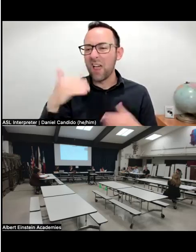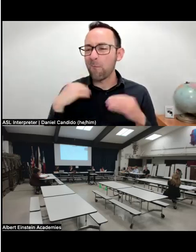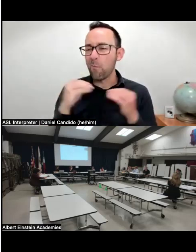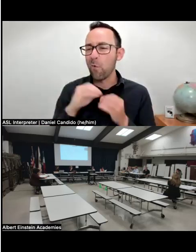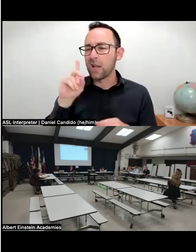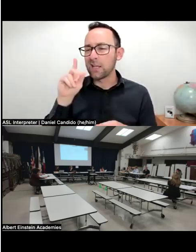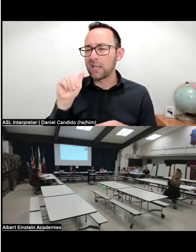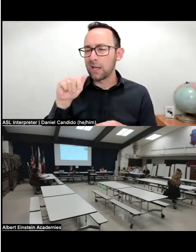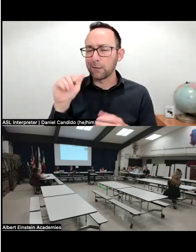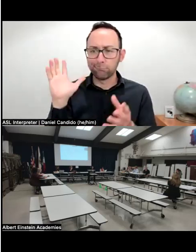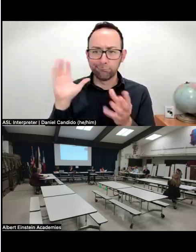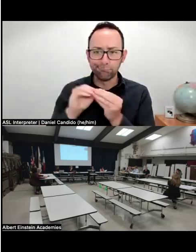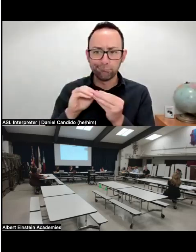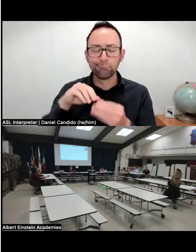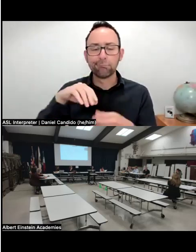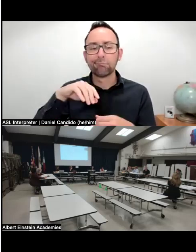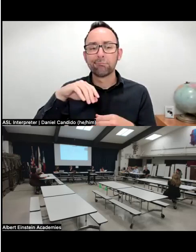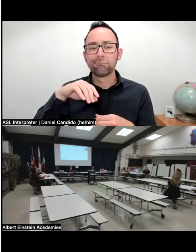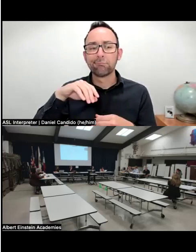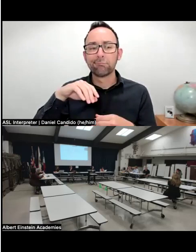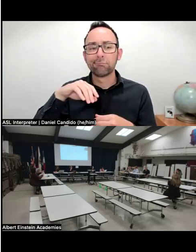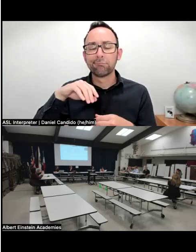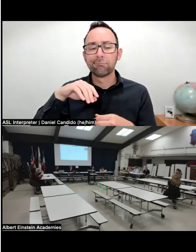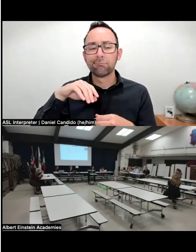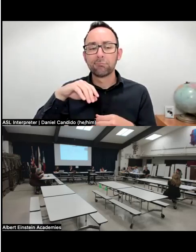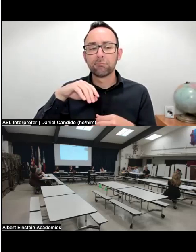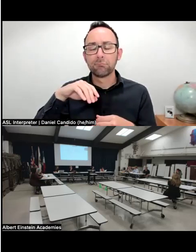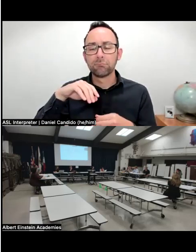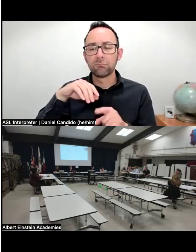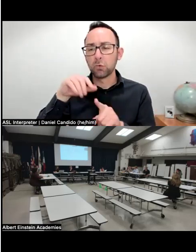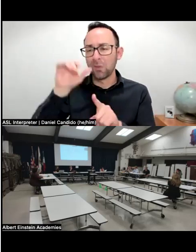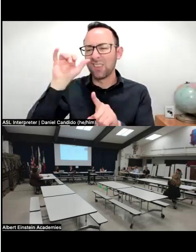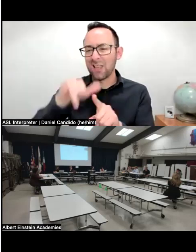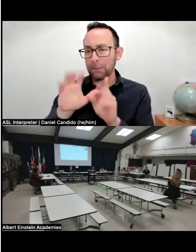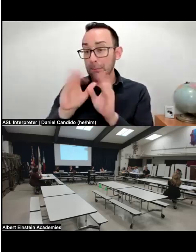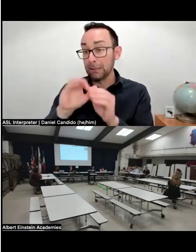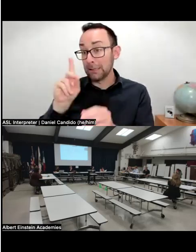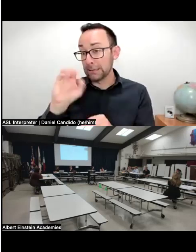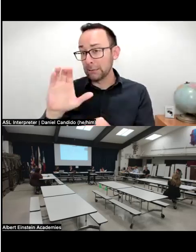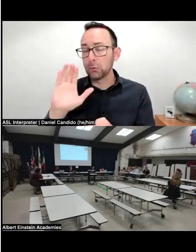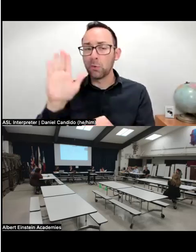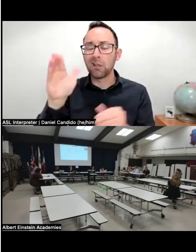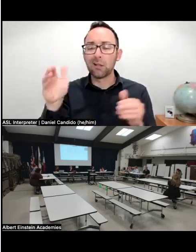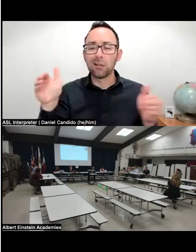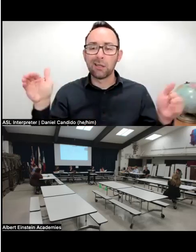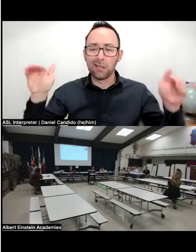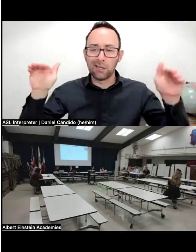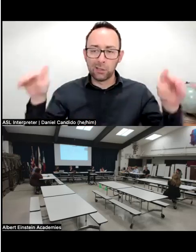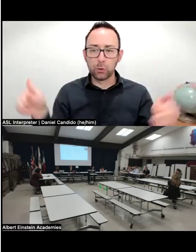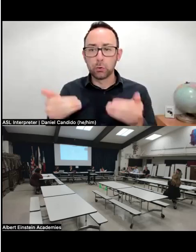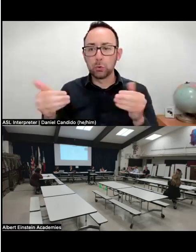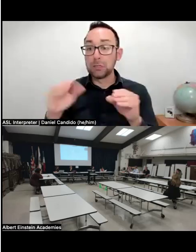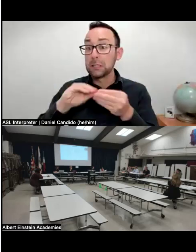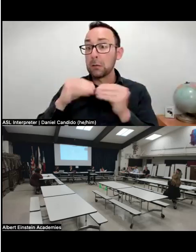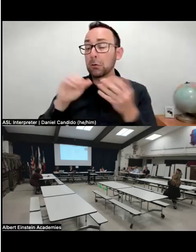what Dr. Diaz did, and that would sort of introduce numbers that would sort